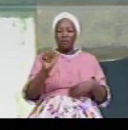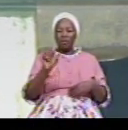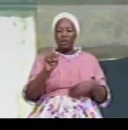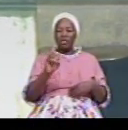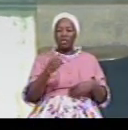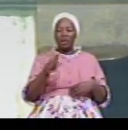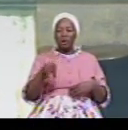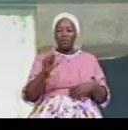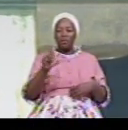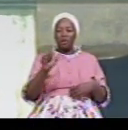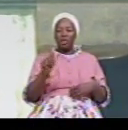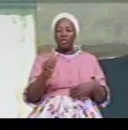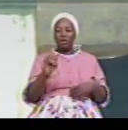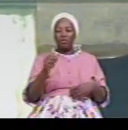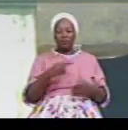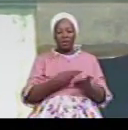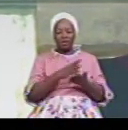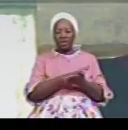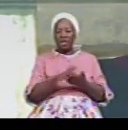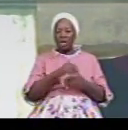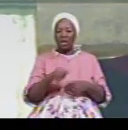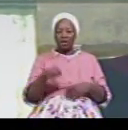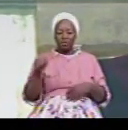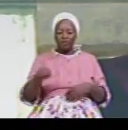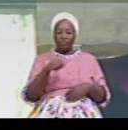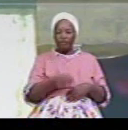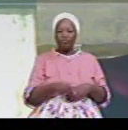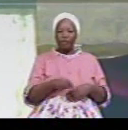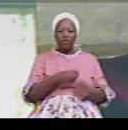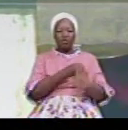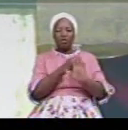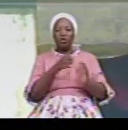with the preparation of the gospel of peace.